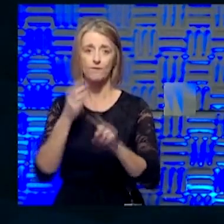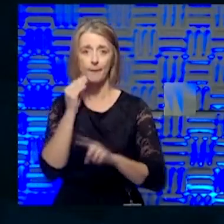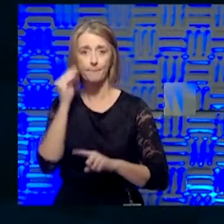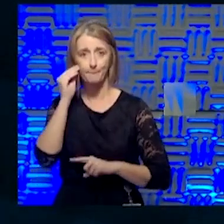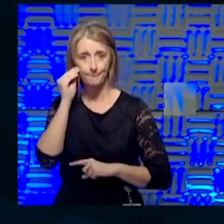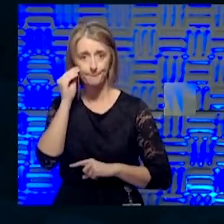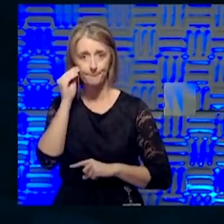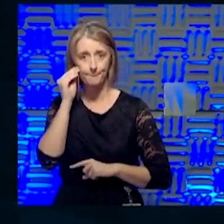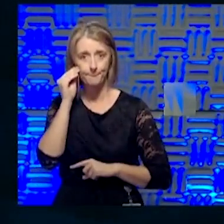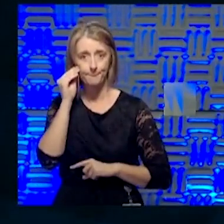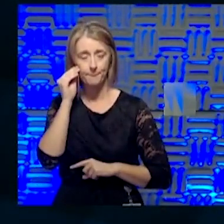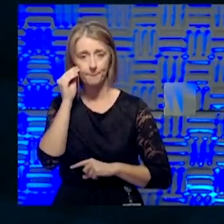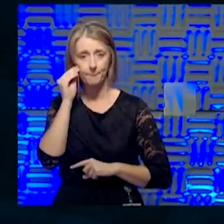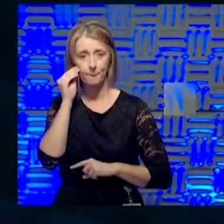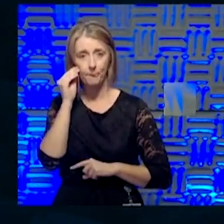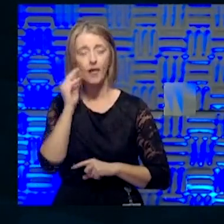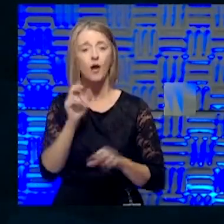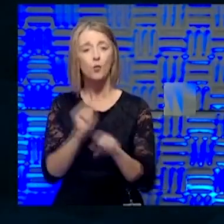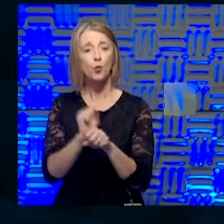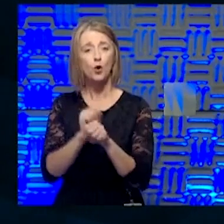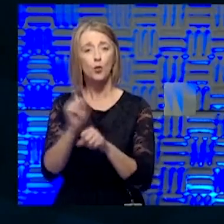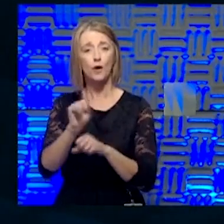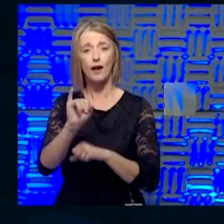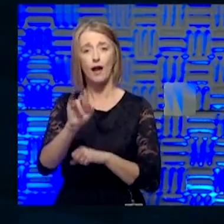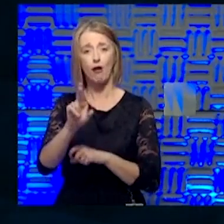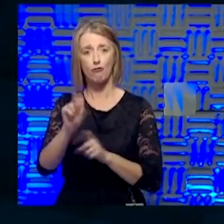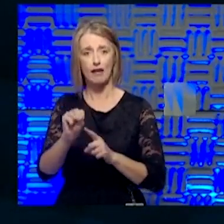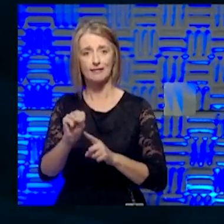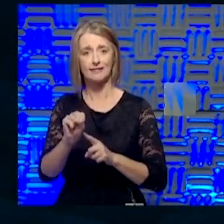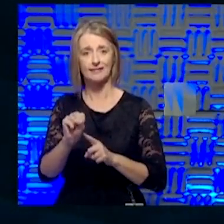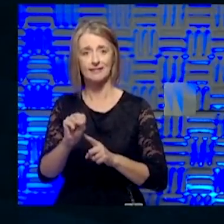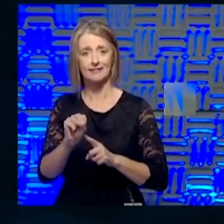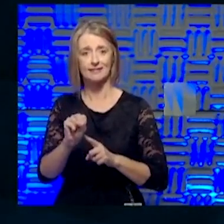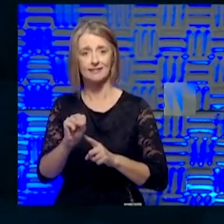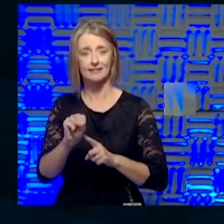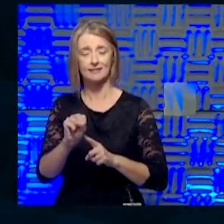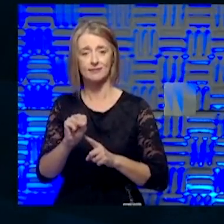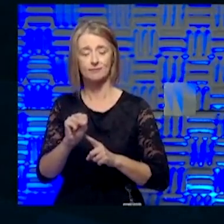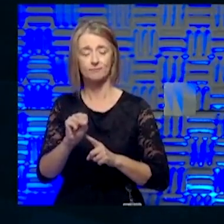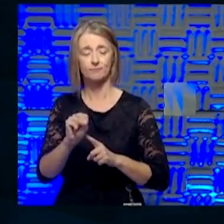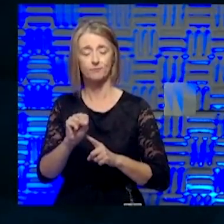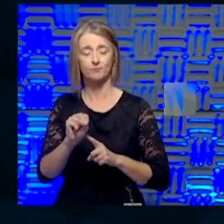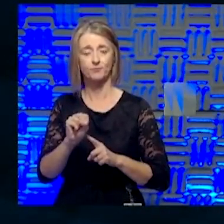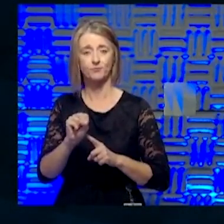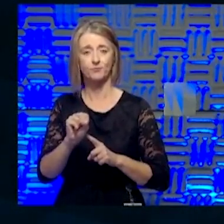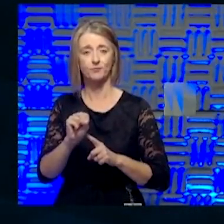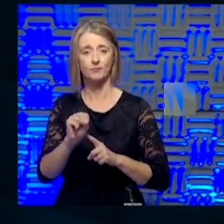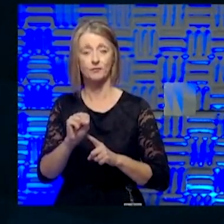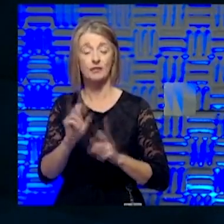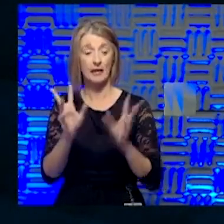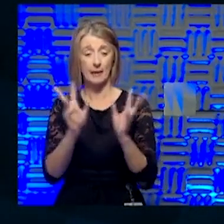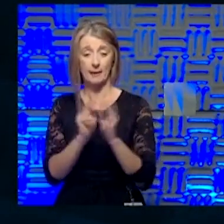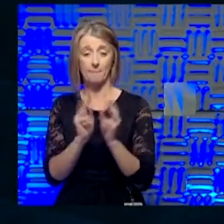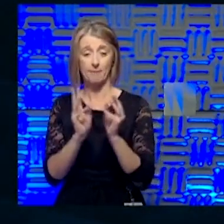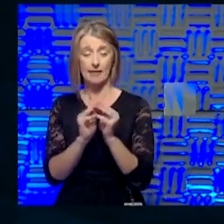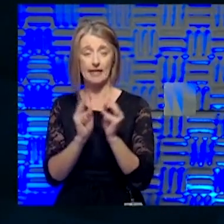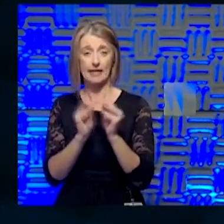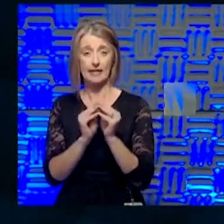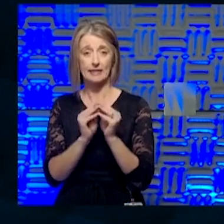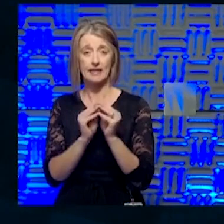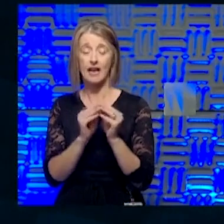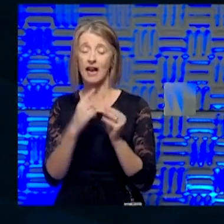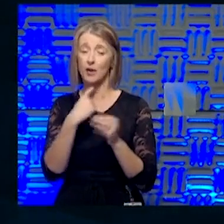I work for the Internal Revenue Service, and I even in meetings that we've had, I've told